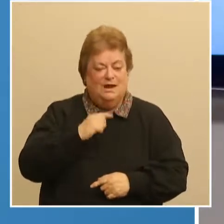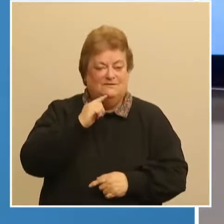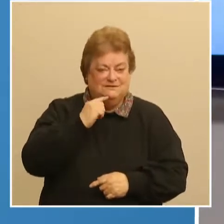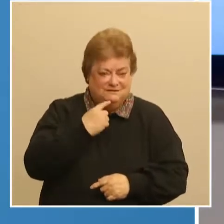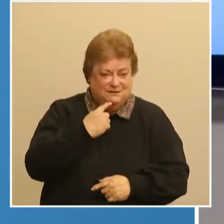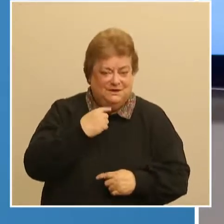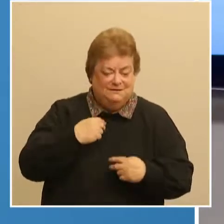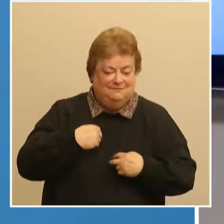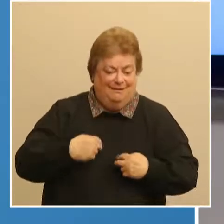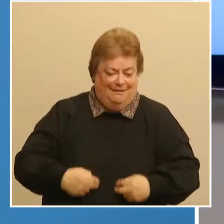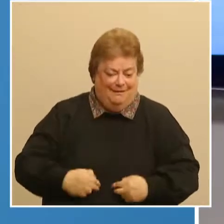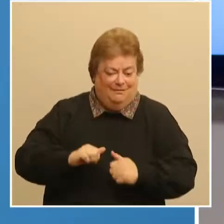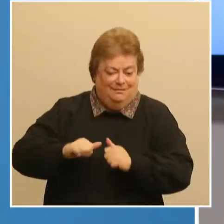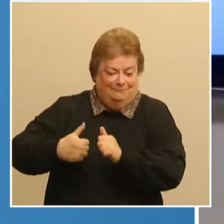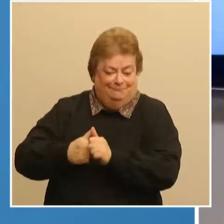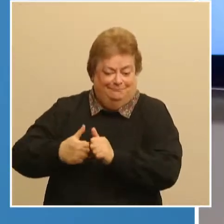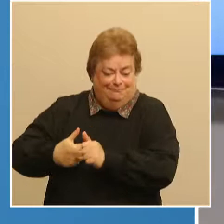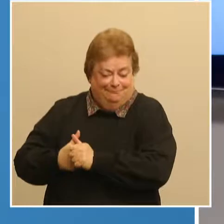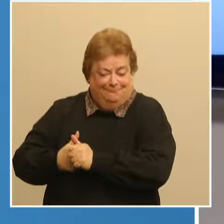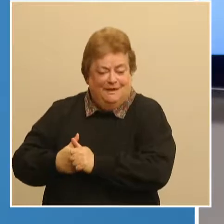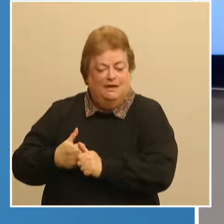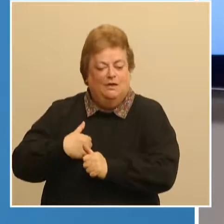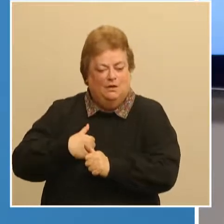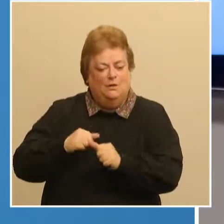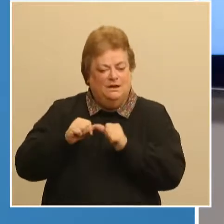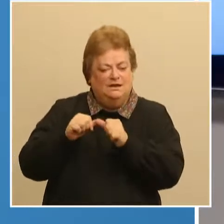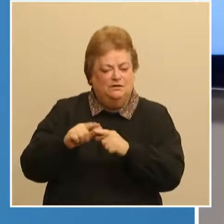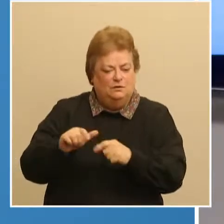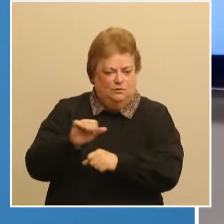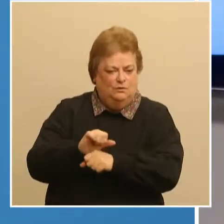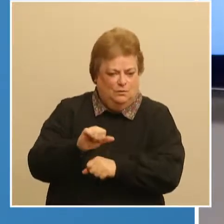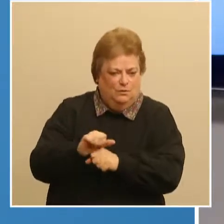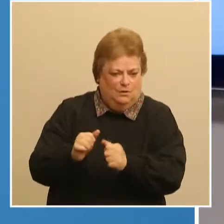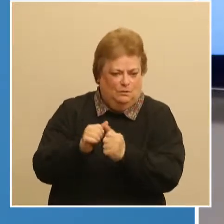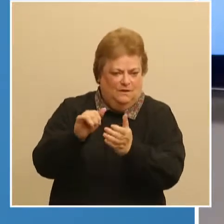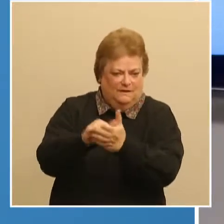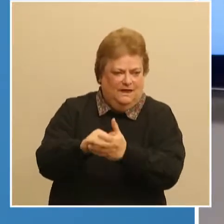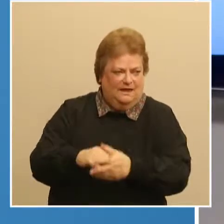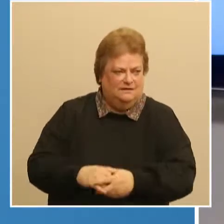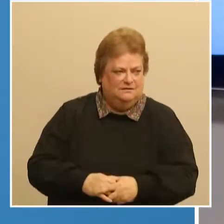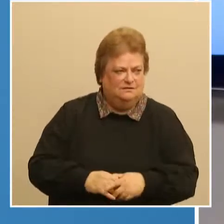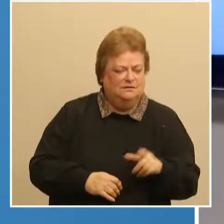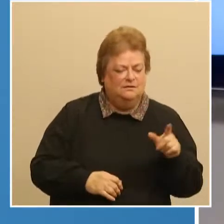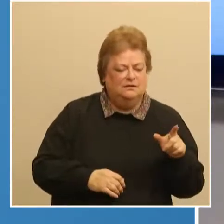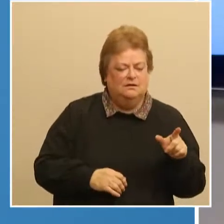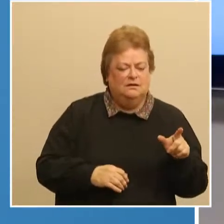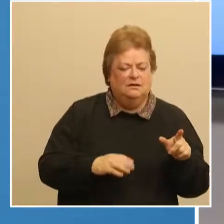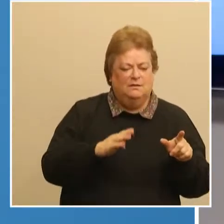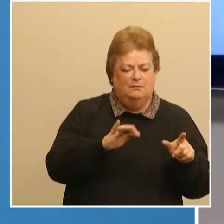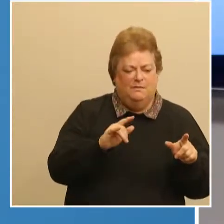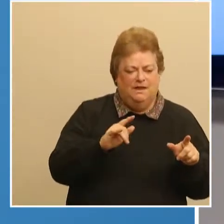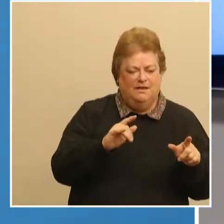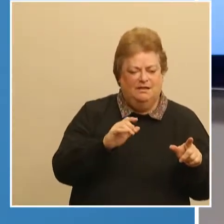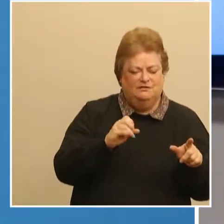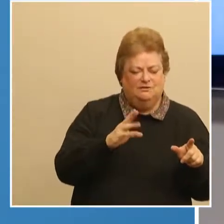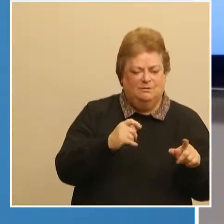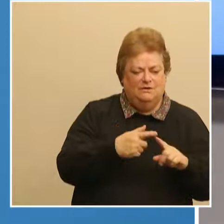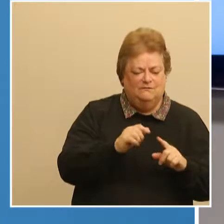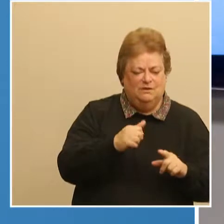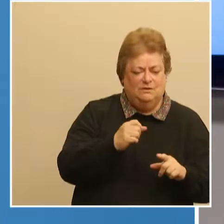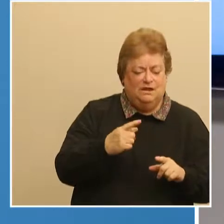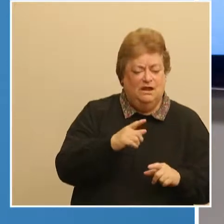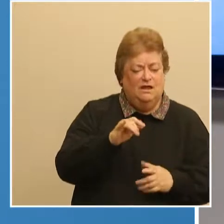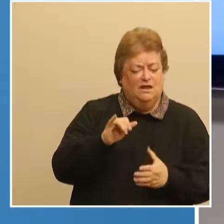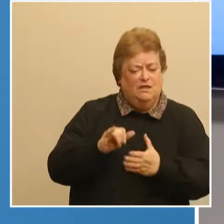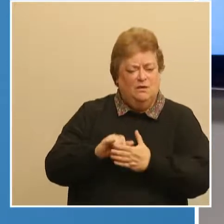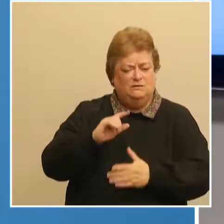conditions. And we're going to continue to work through that. Is it possible that those serious health